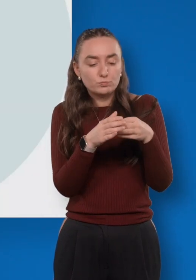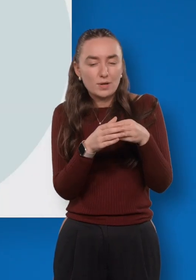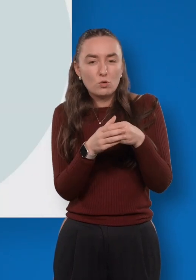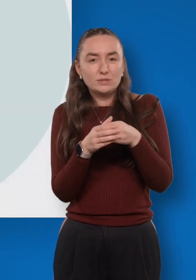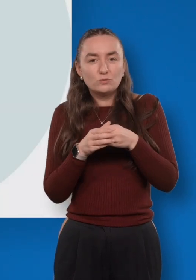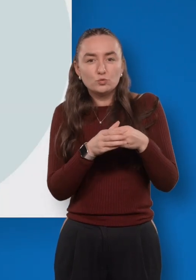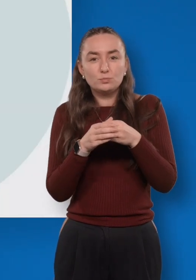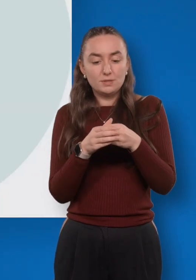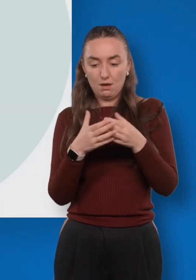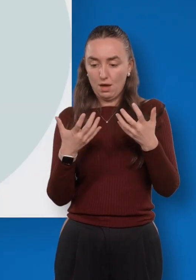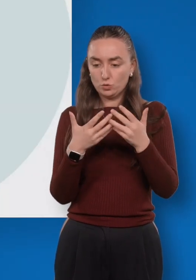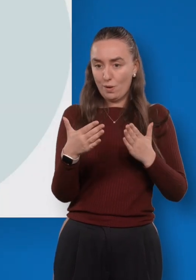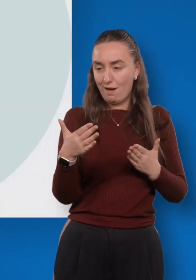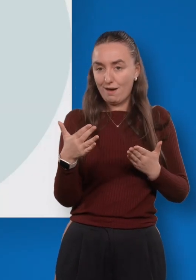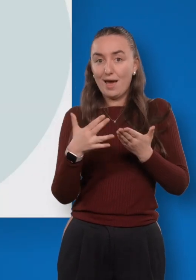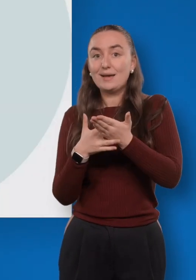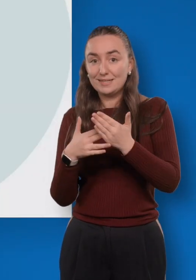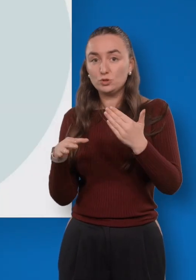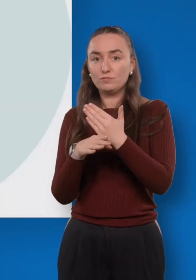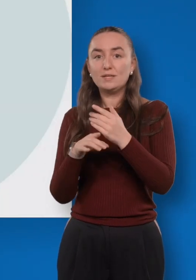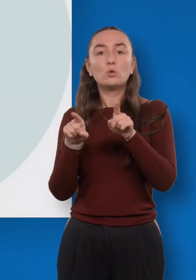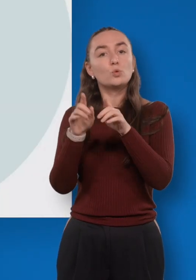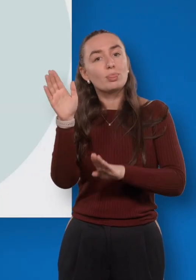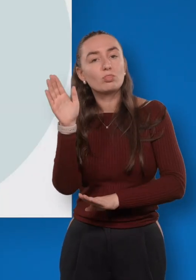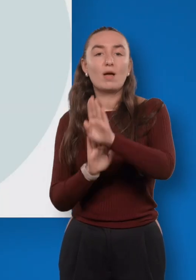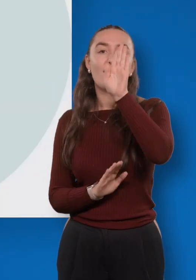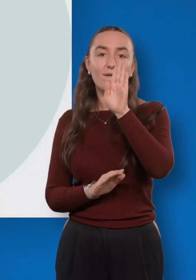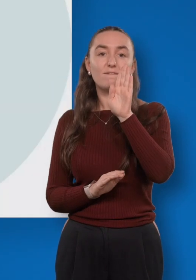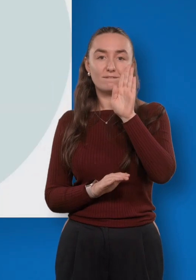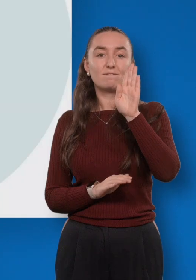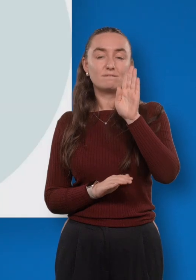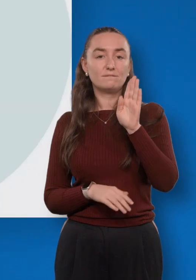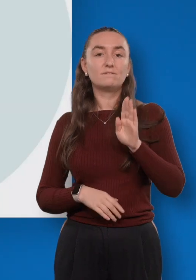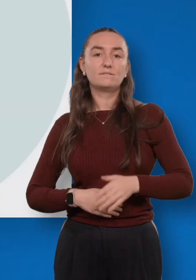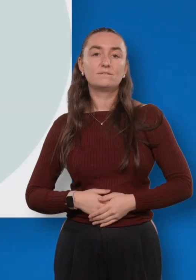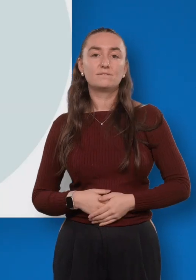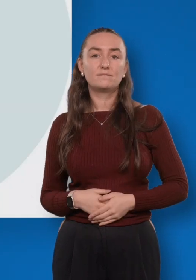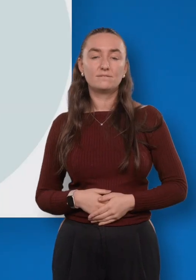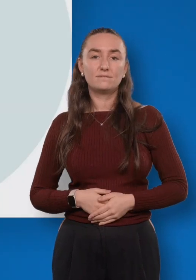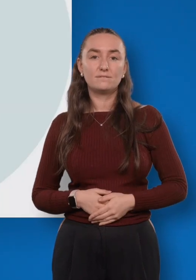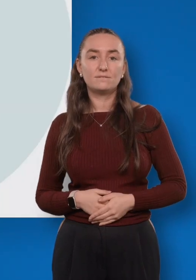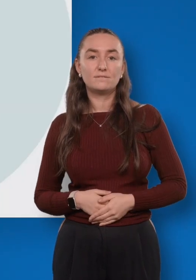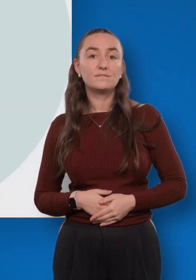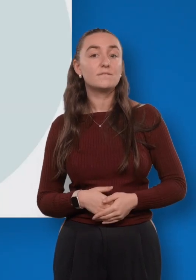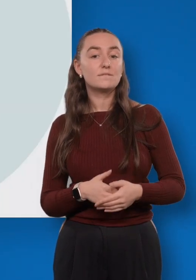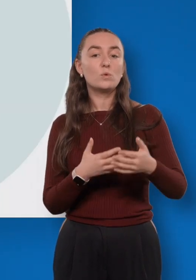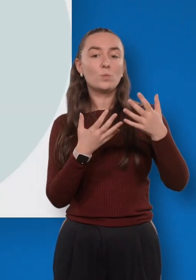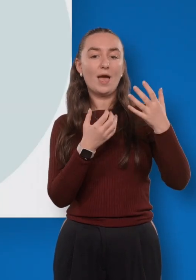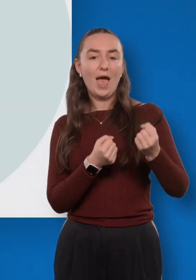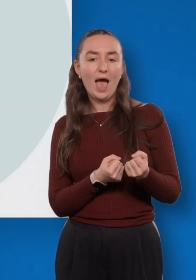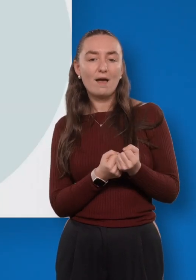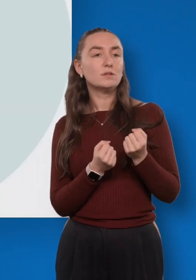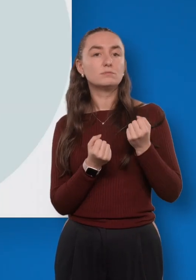the careers, but also thrive within them. We do conduct an interdisciplinary research. We are a